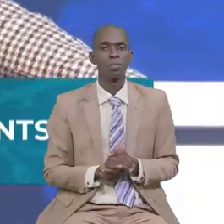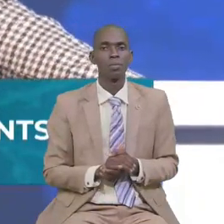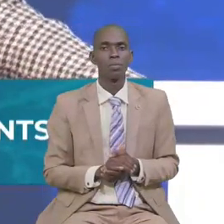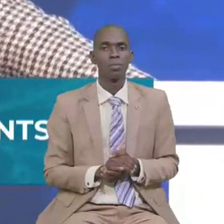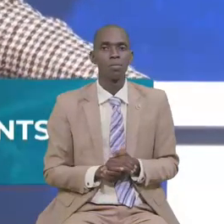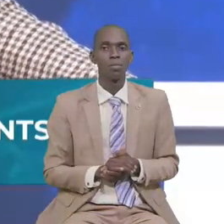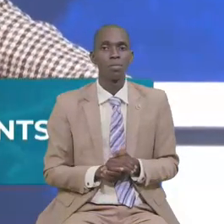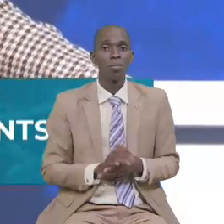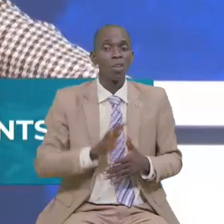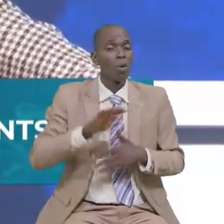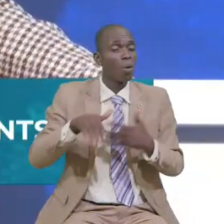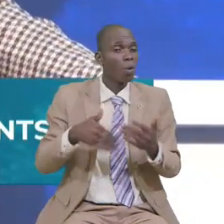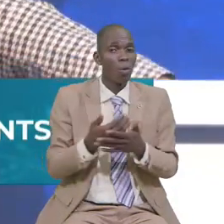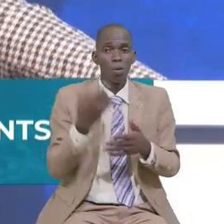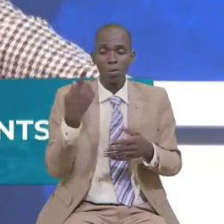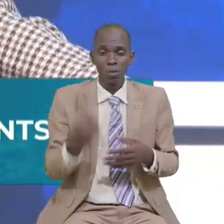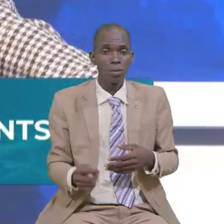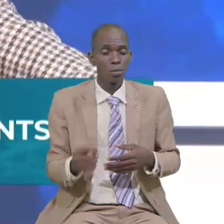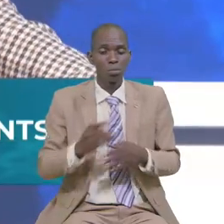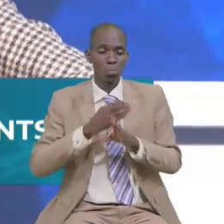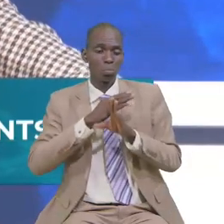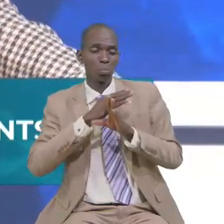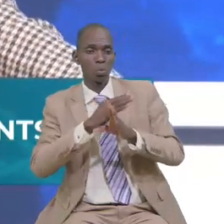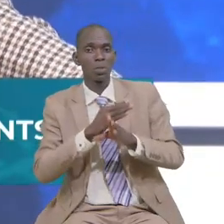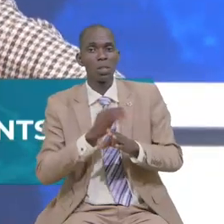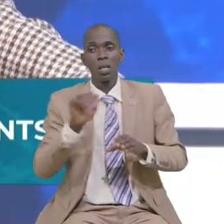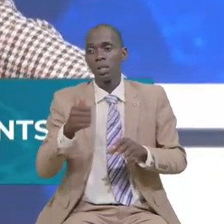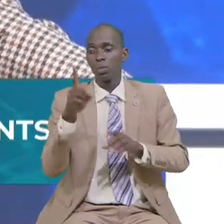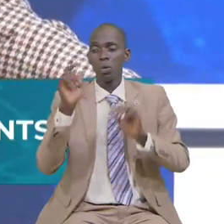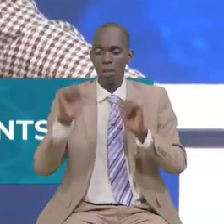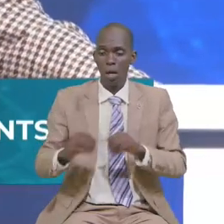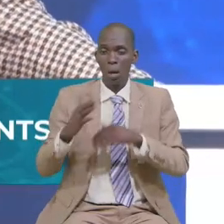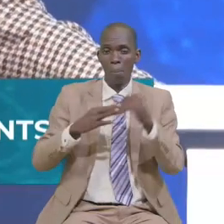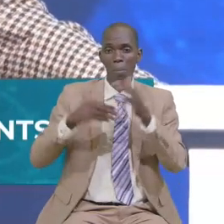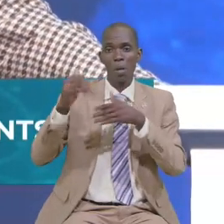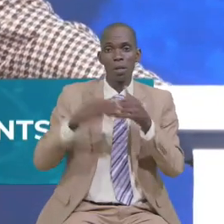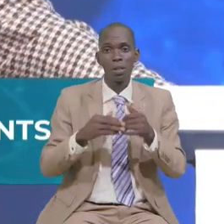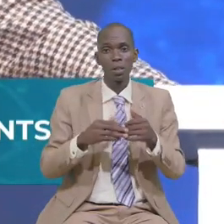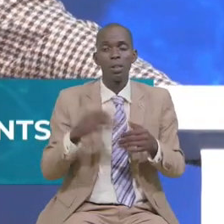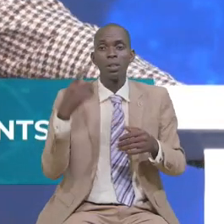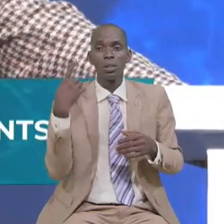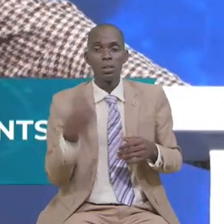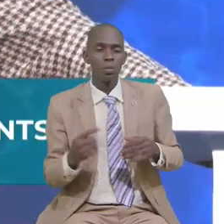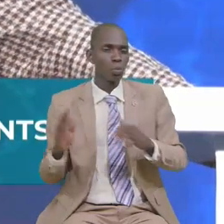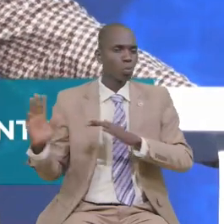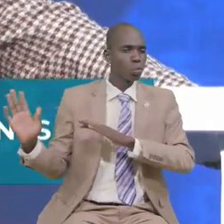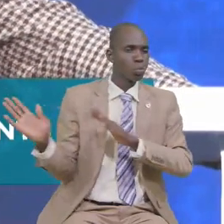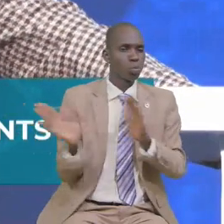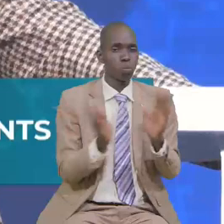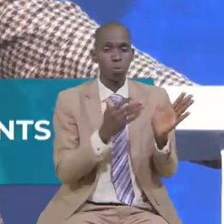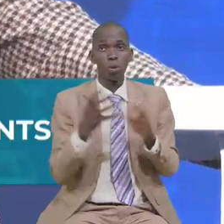All the barricades anybody can build, the wind of the judgment of God will